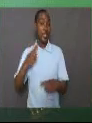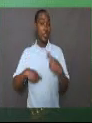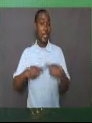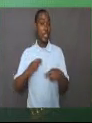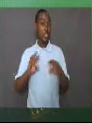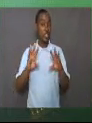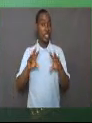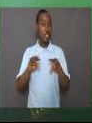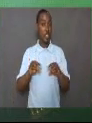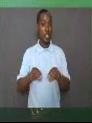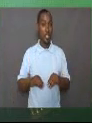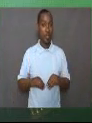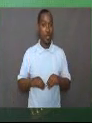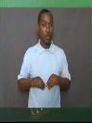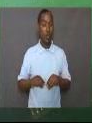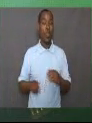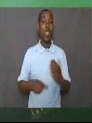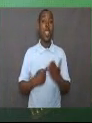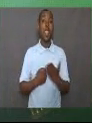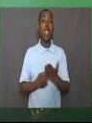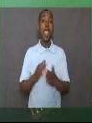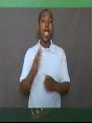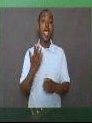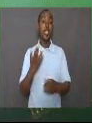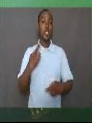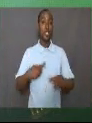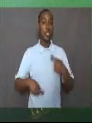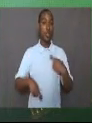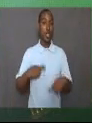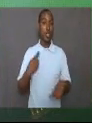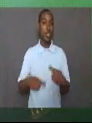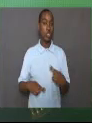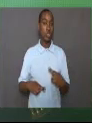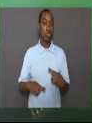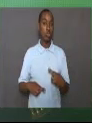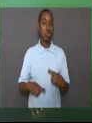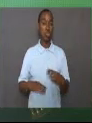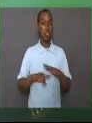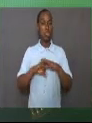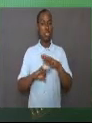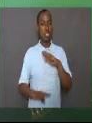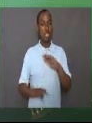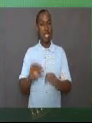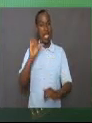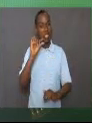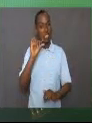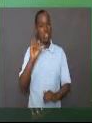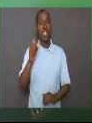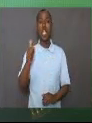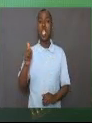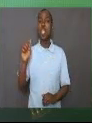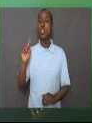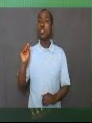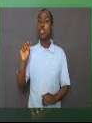This type of respiration produces less ATP than